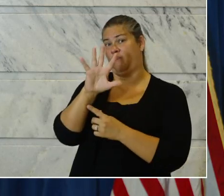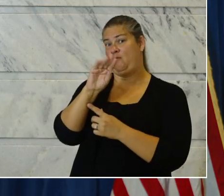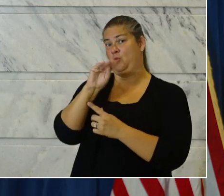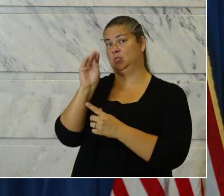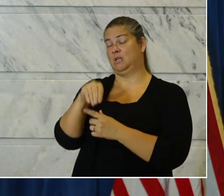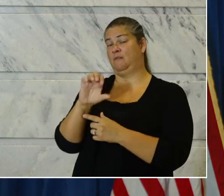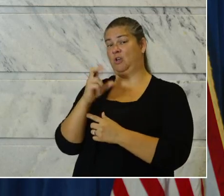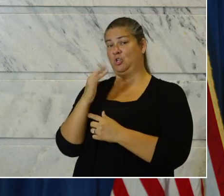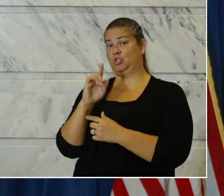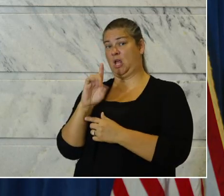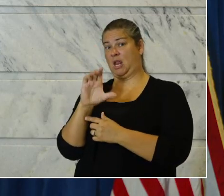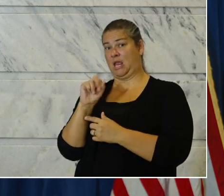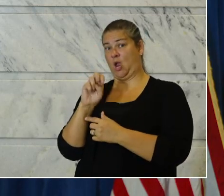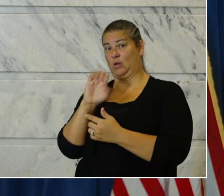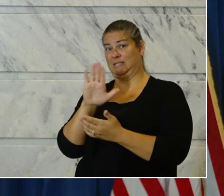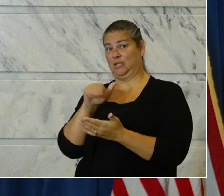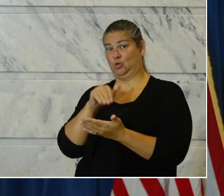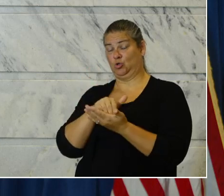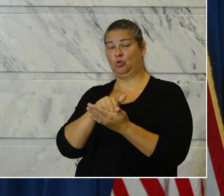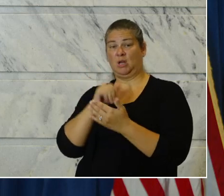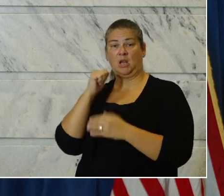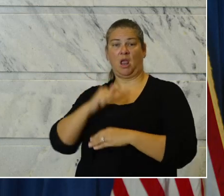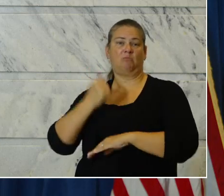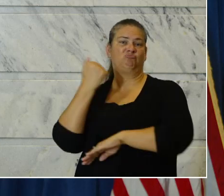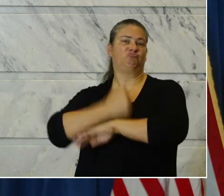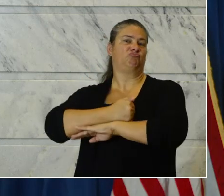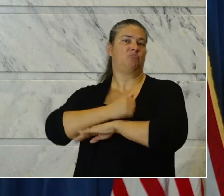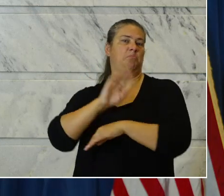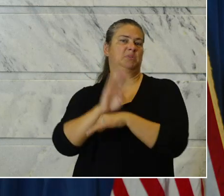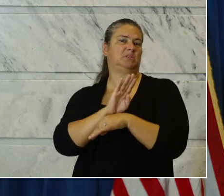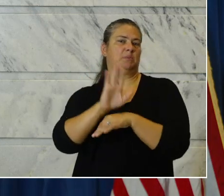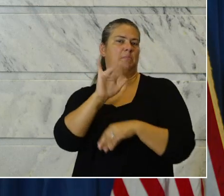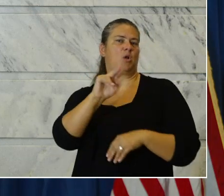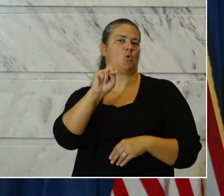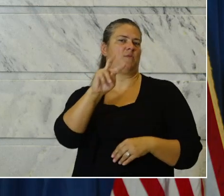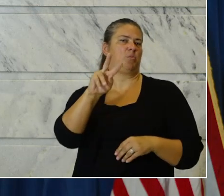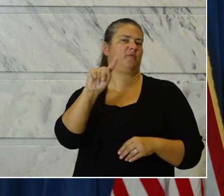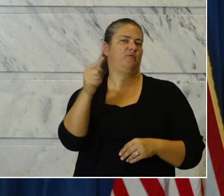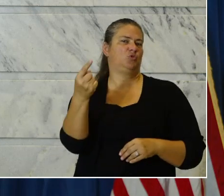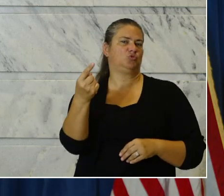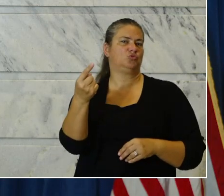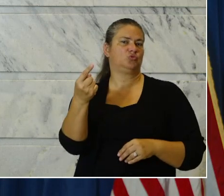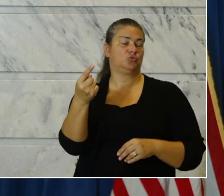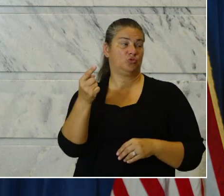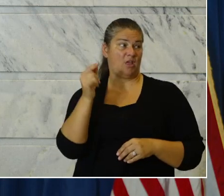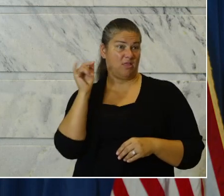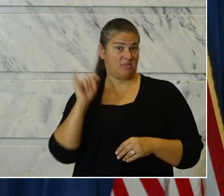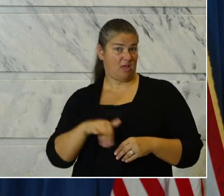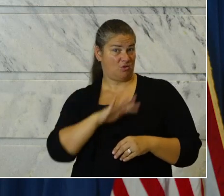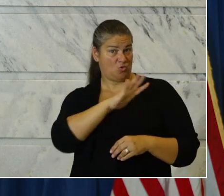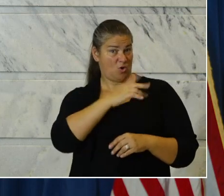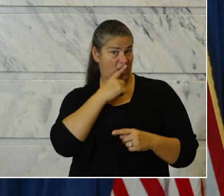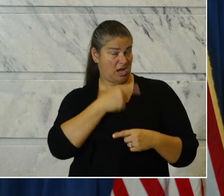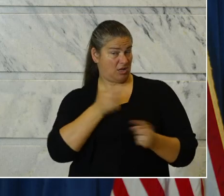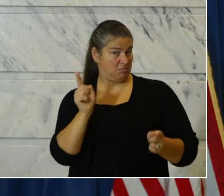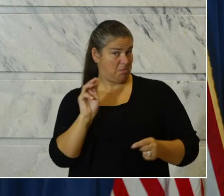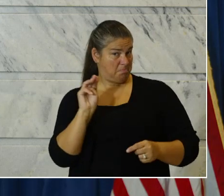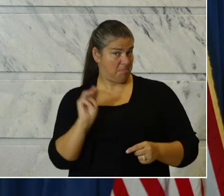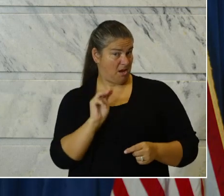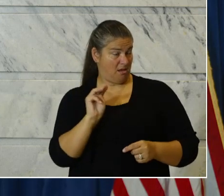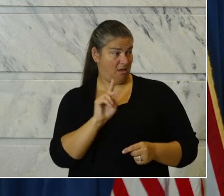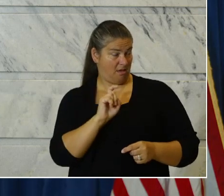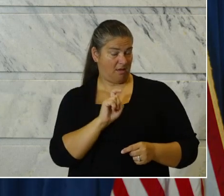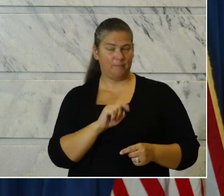care centers could go out of business by November 1st. Is this what you're going to announce Monday, perhaps have some relief for